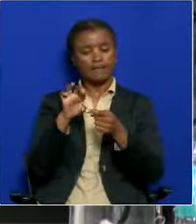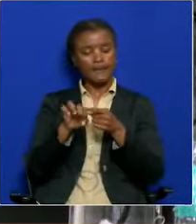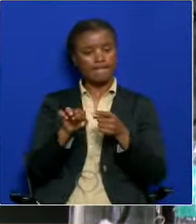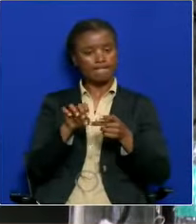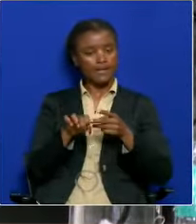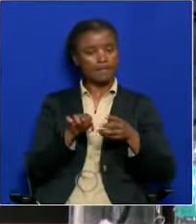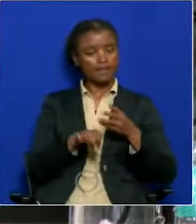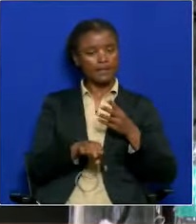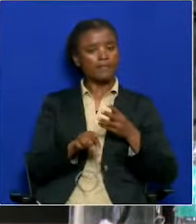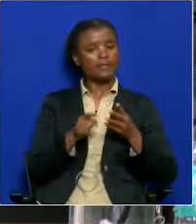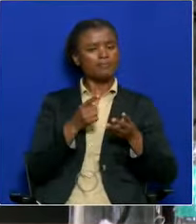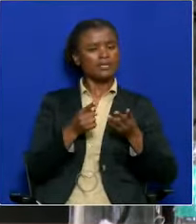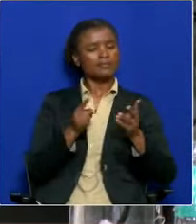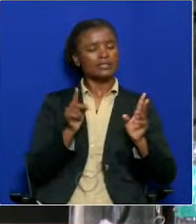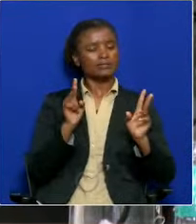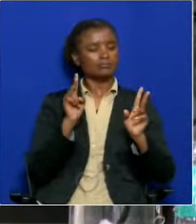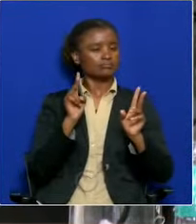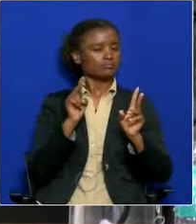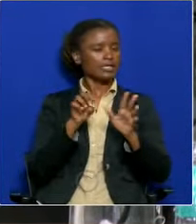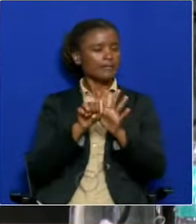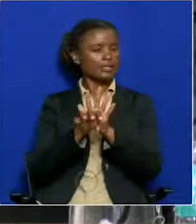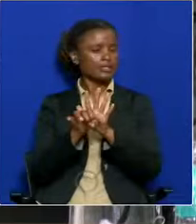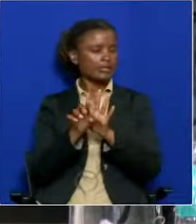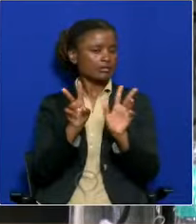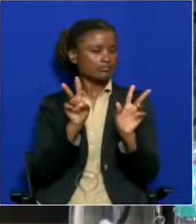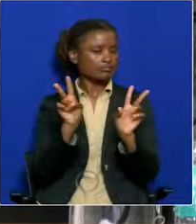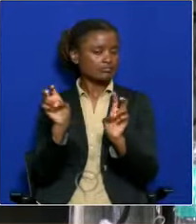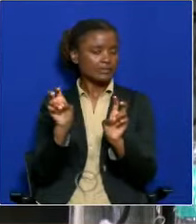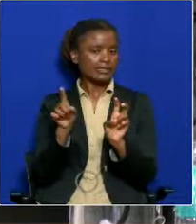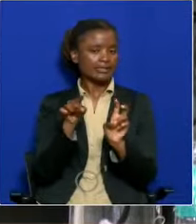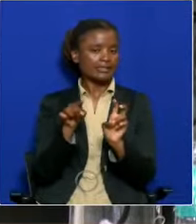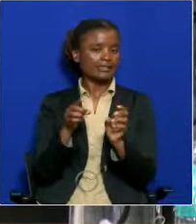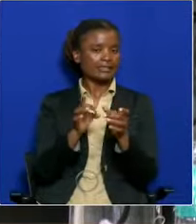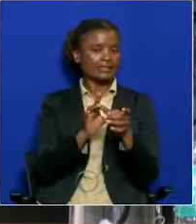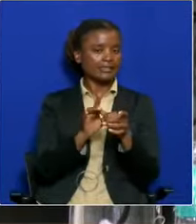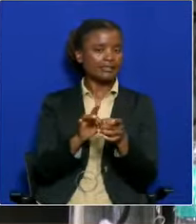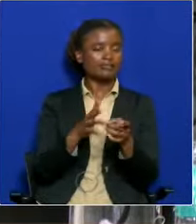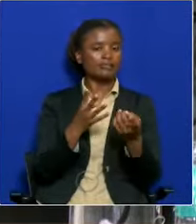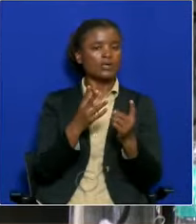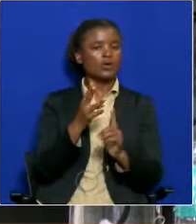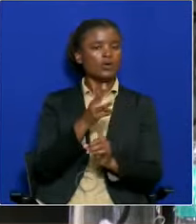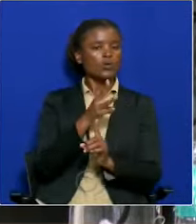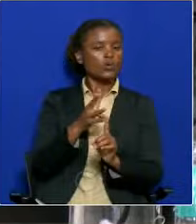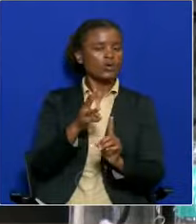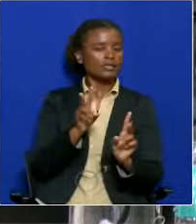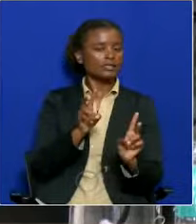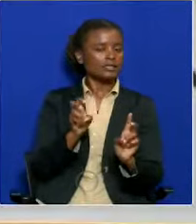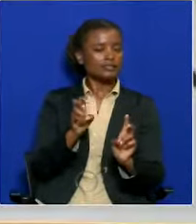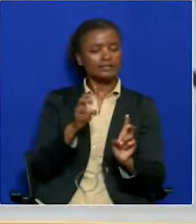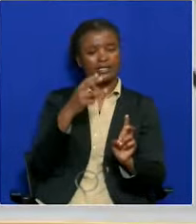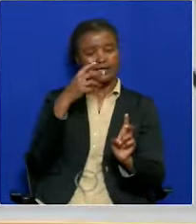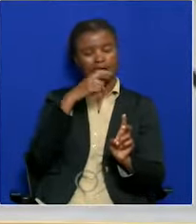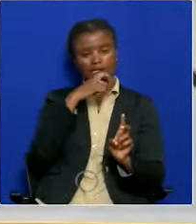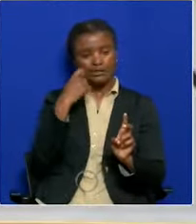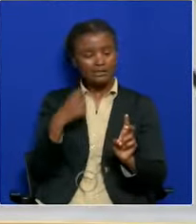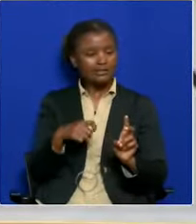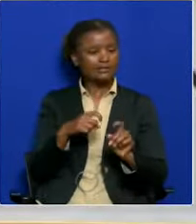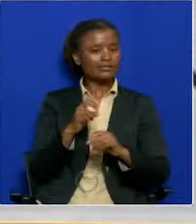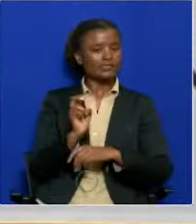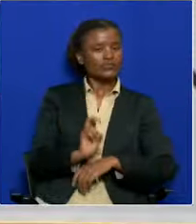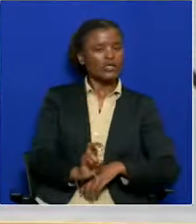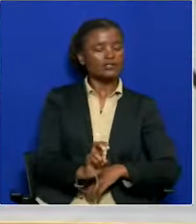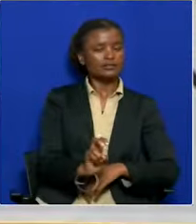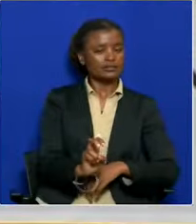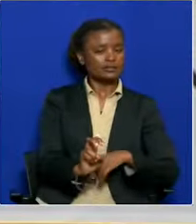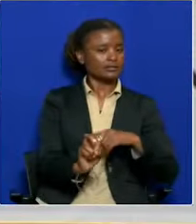media-ish related is like warnings of heat and snakes potentially going into somebody's house. So it's a warning for